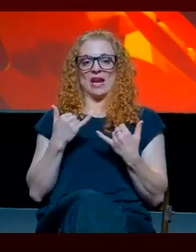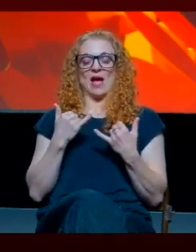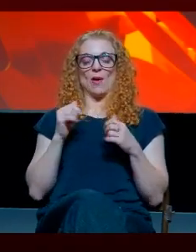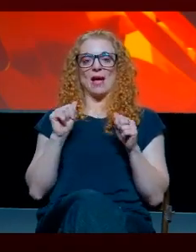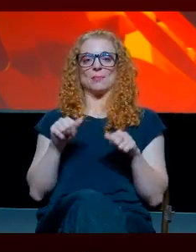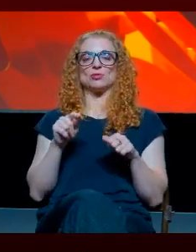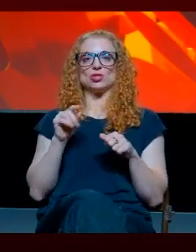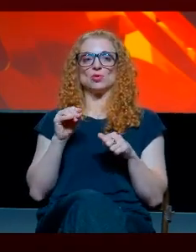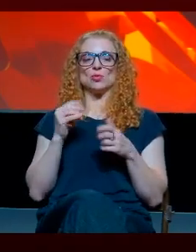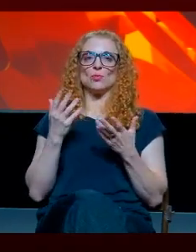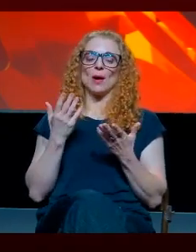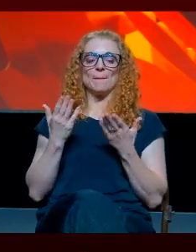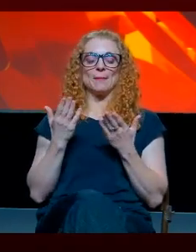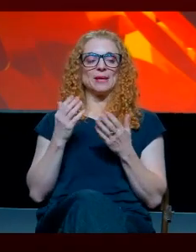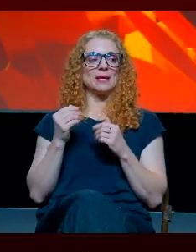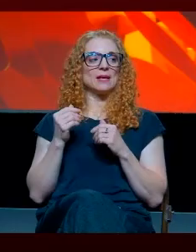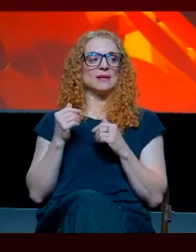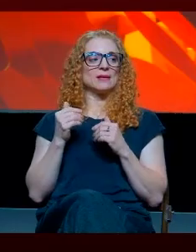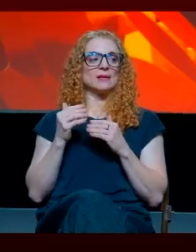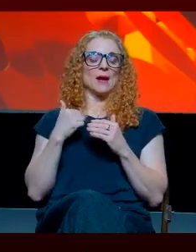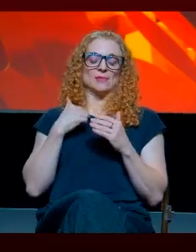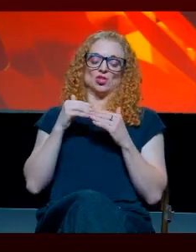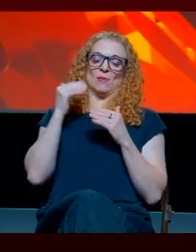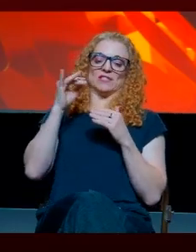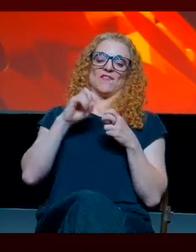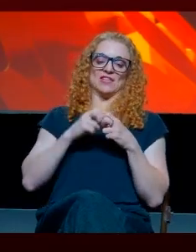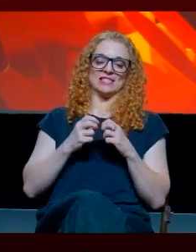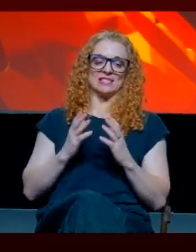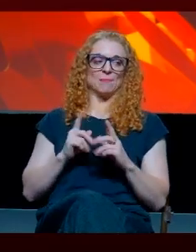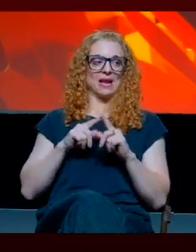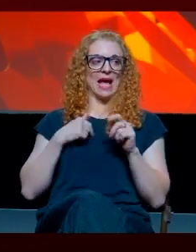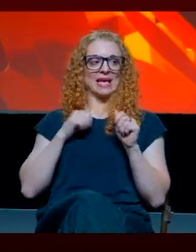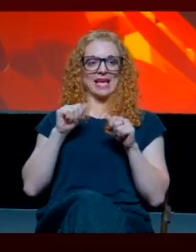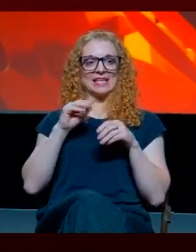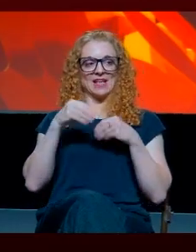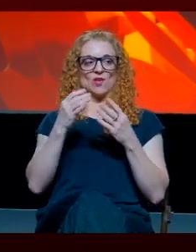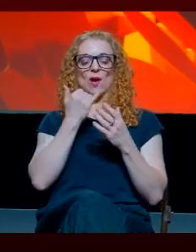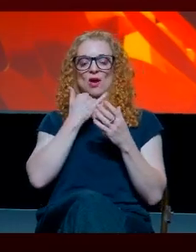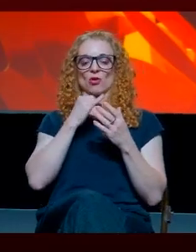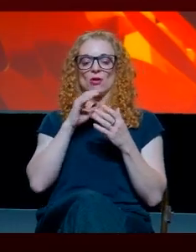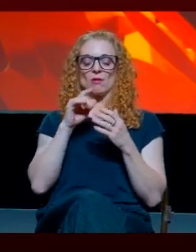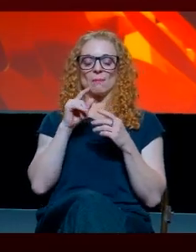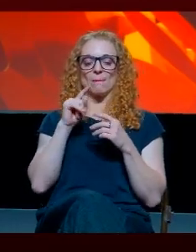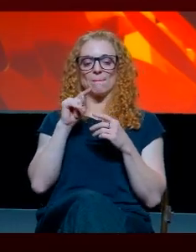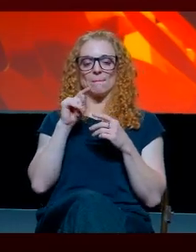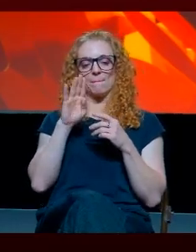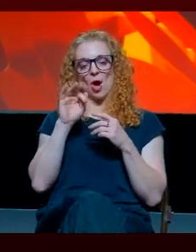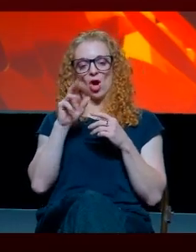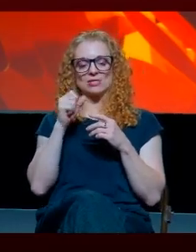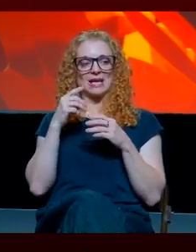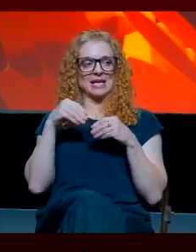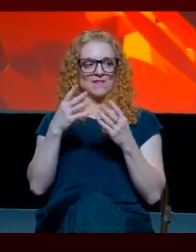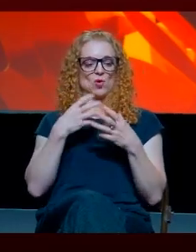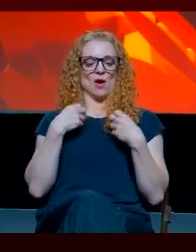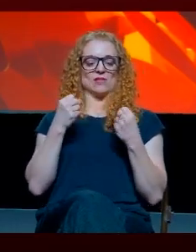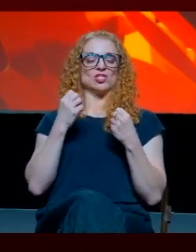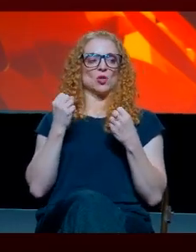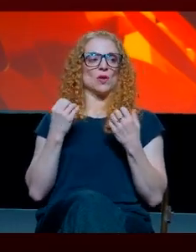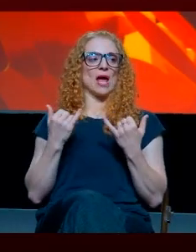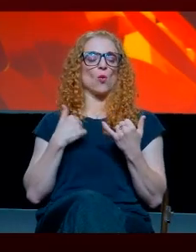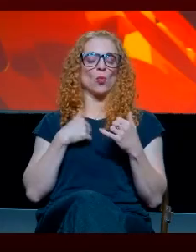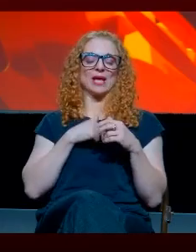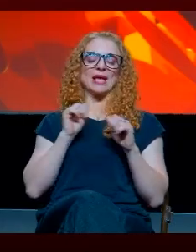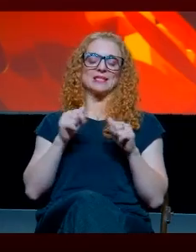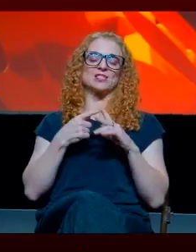like, maybe I'm too much of a physicist, but I can put error bars. I can give you numerical confidence. And so now we can start to build